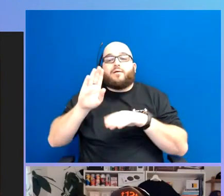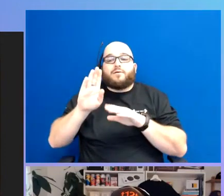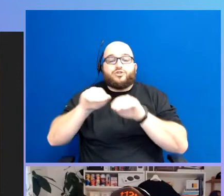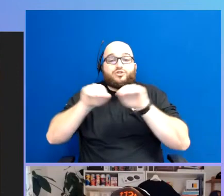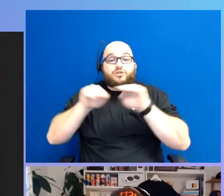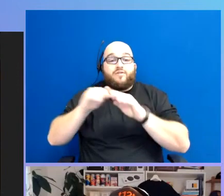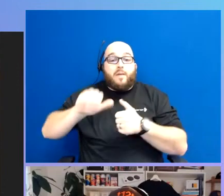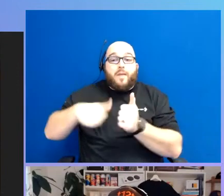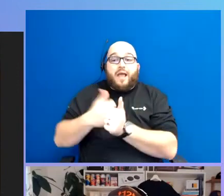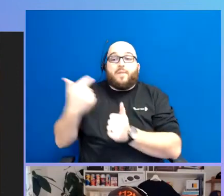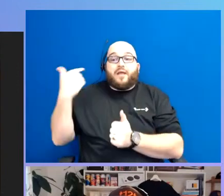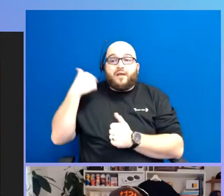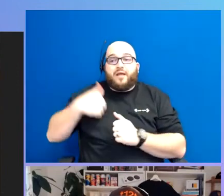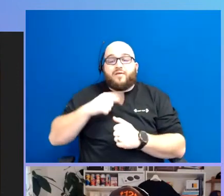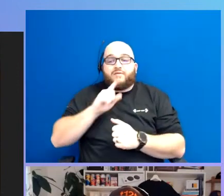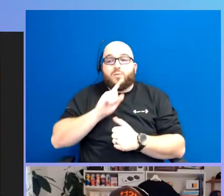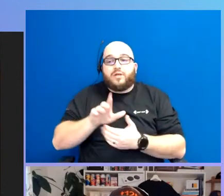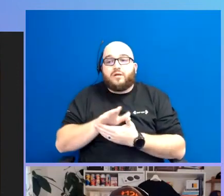designed